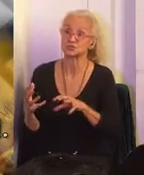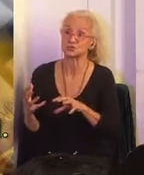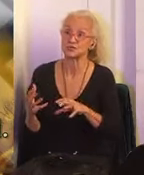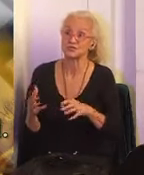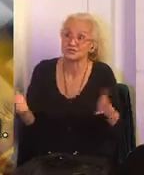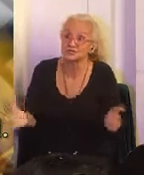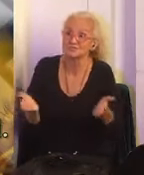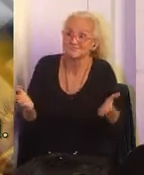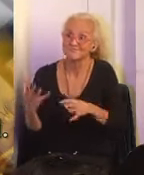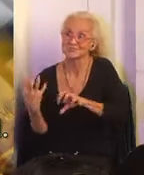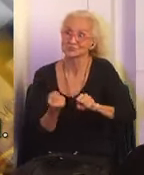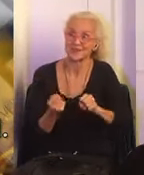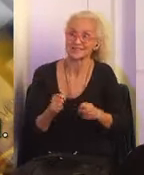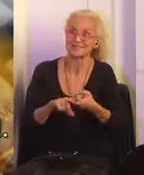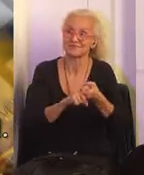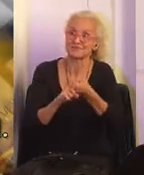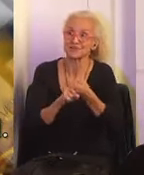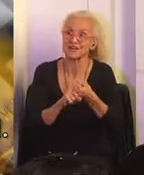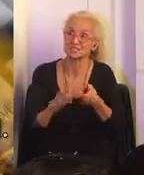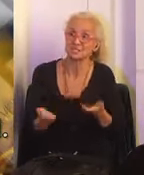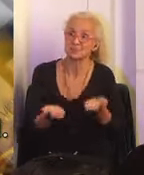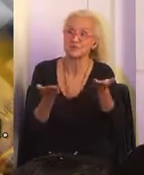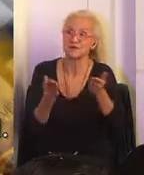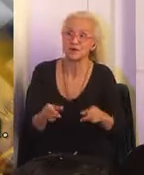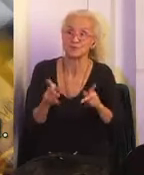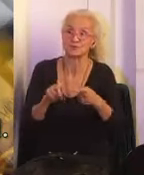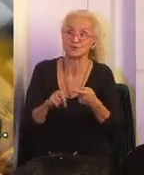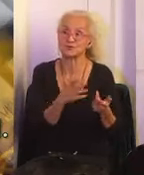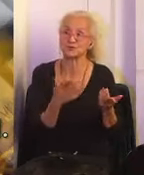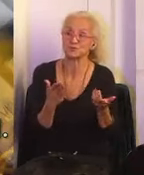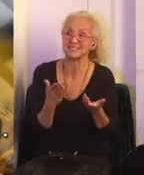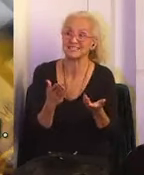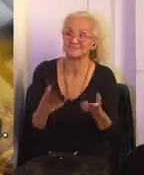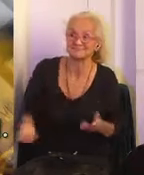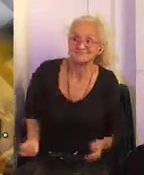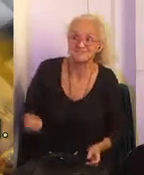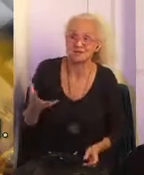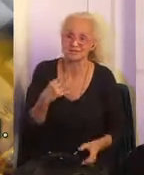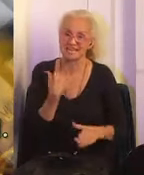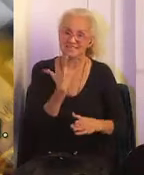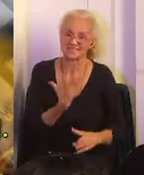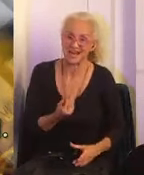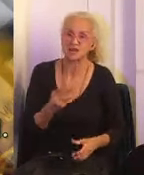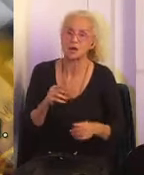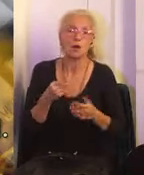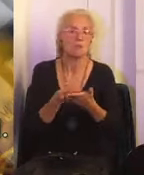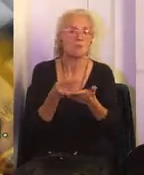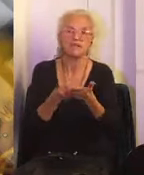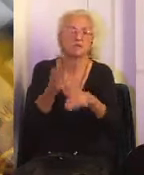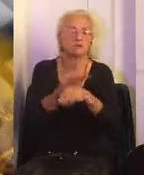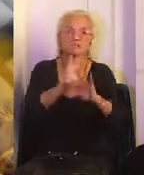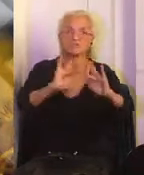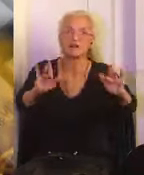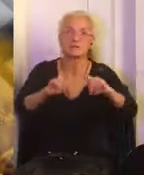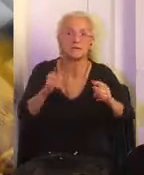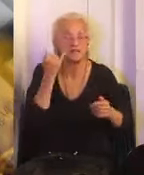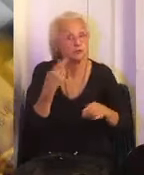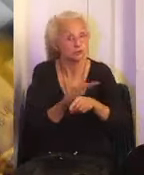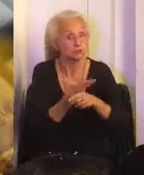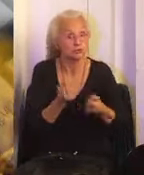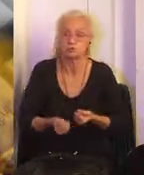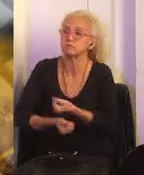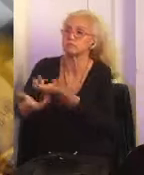and kind. Eventually, money will be useless to you, but if you use it generously to serve others, you will be